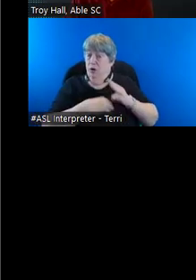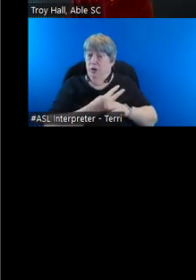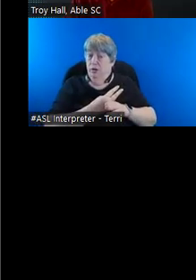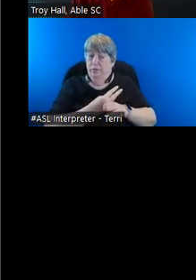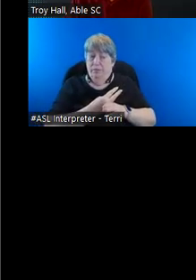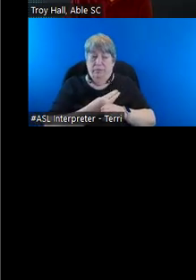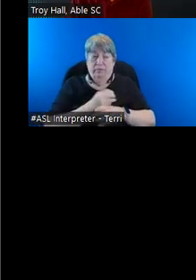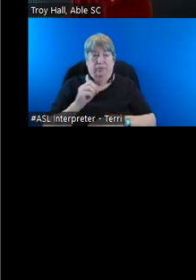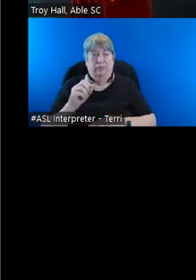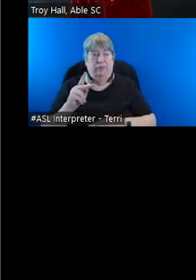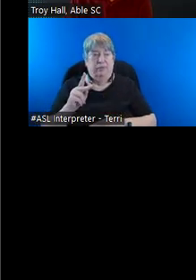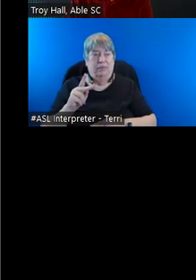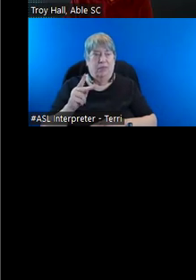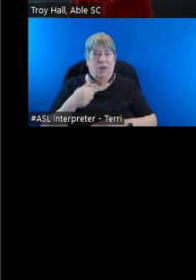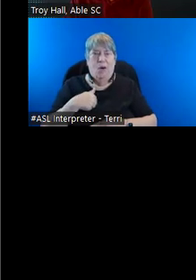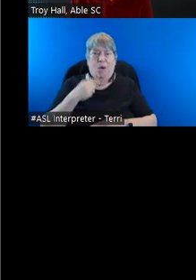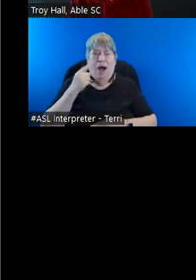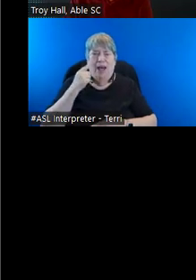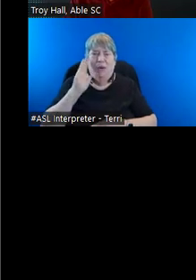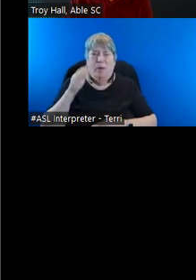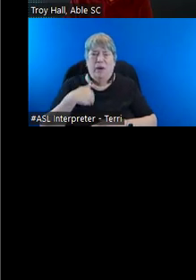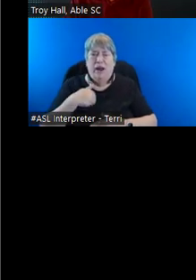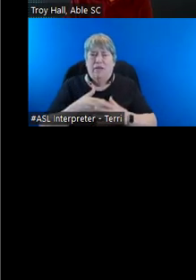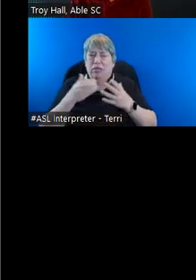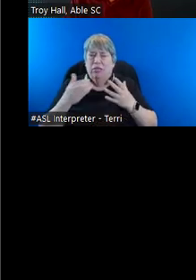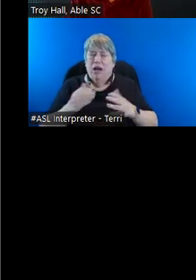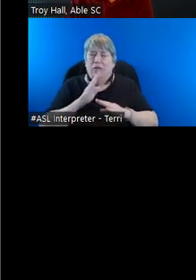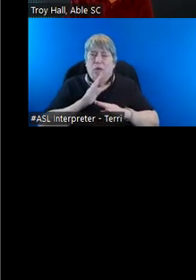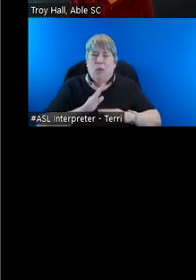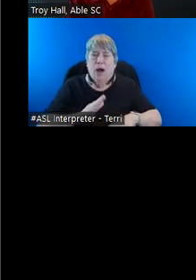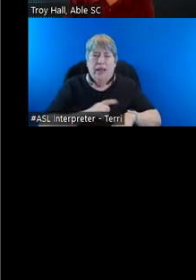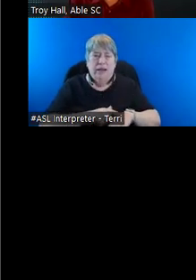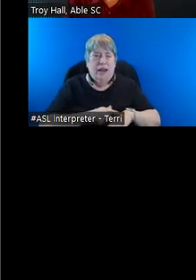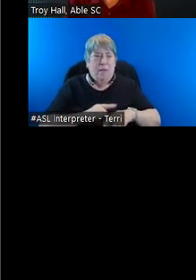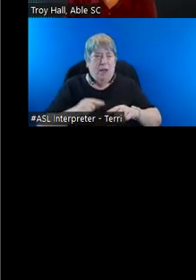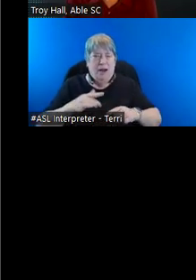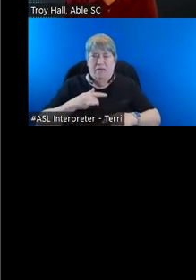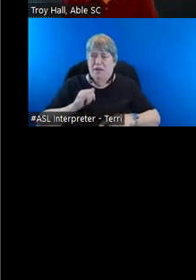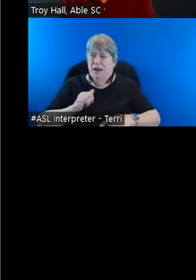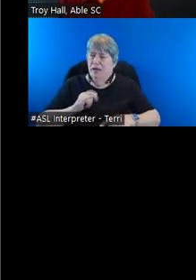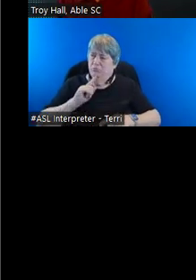Y'all, I thought we were gonna have a bunch of dead air, and instead, I think we're actually right on time. I don't wanna jinx myself.